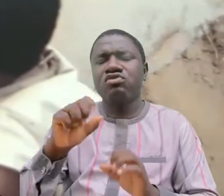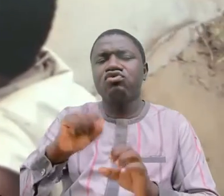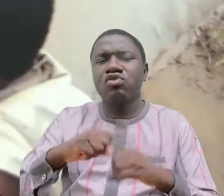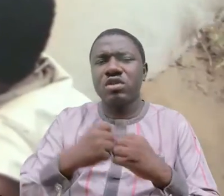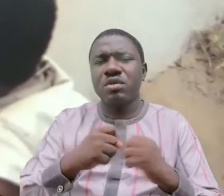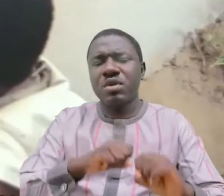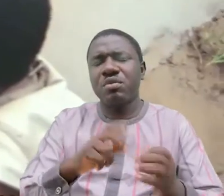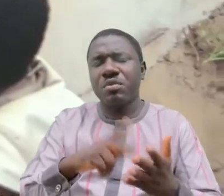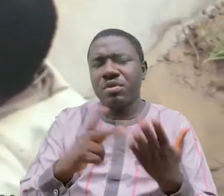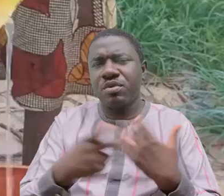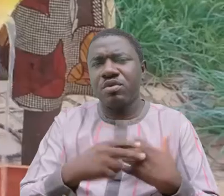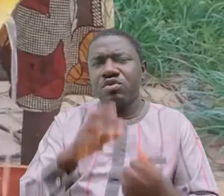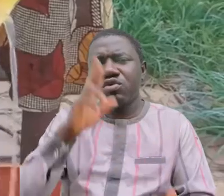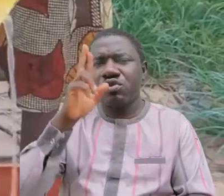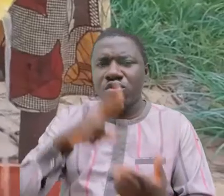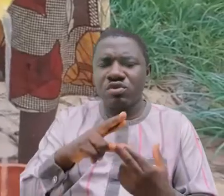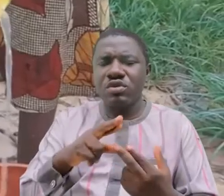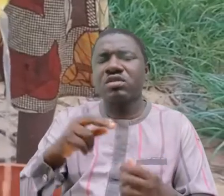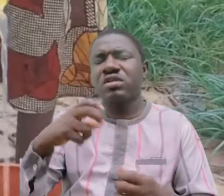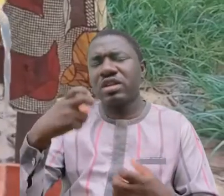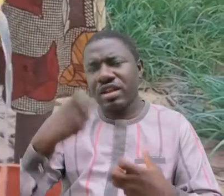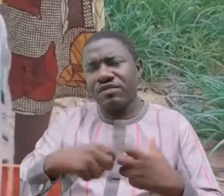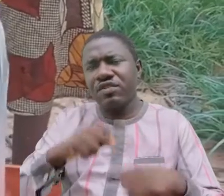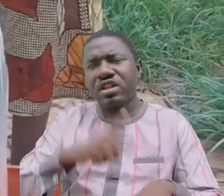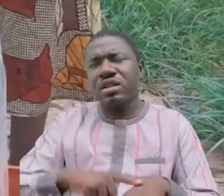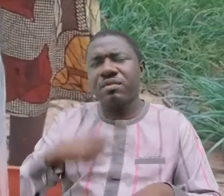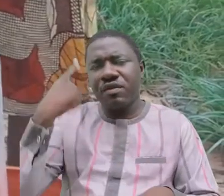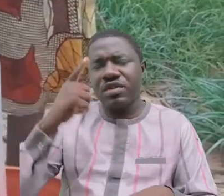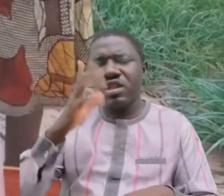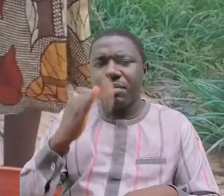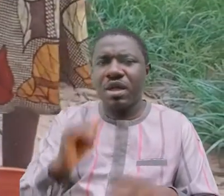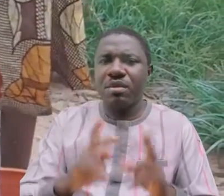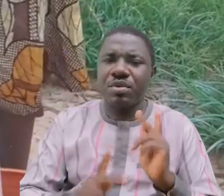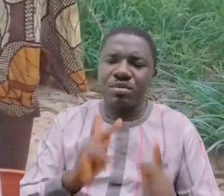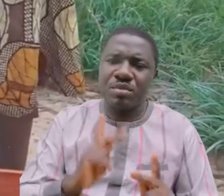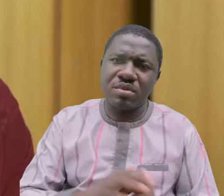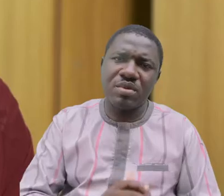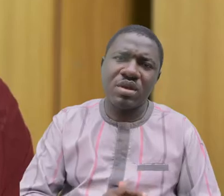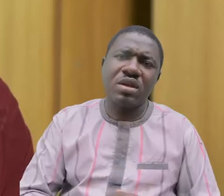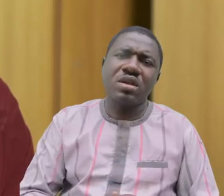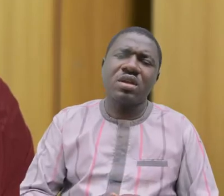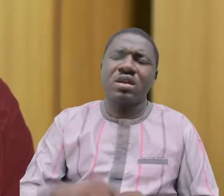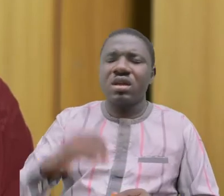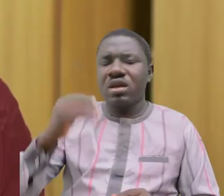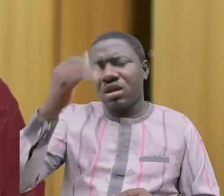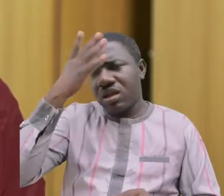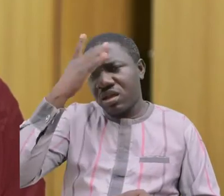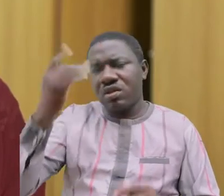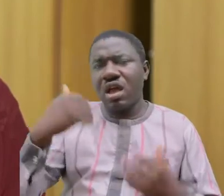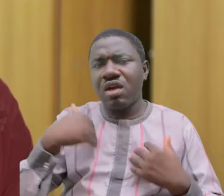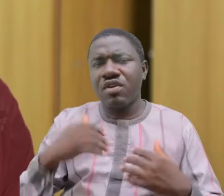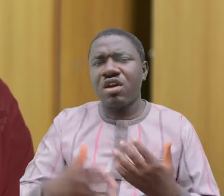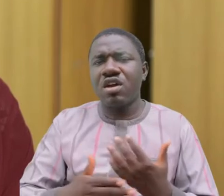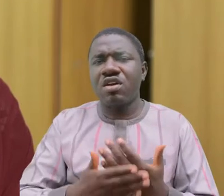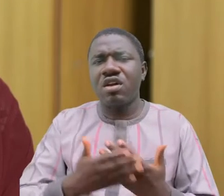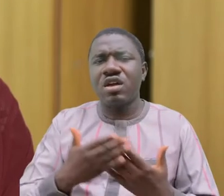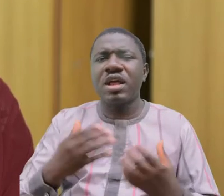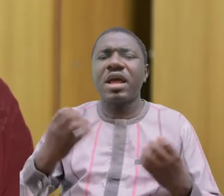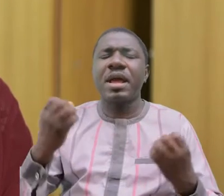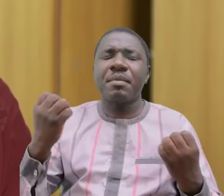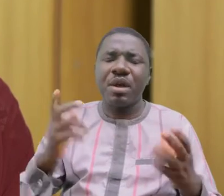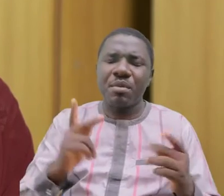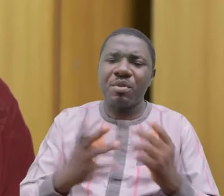to alleviate the hardship faced by the poor and vulnerable. KANO already has a lot of things they're doing to see